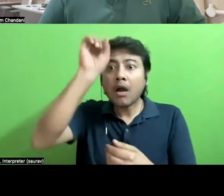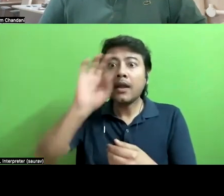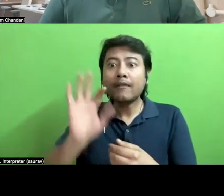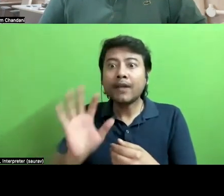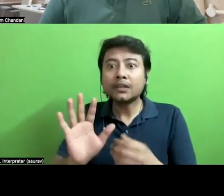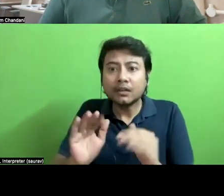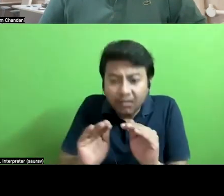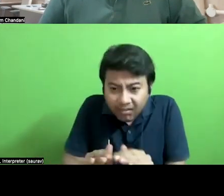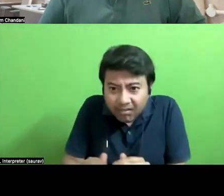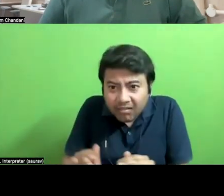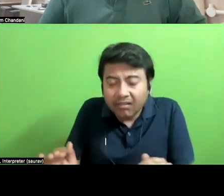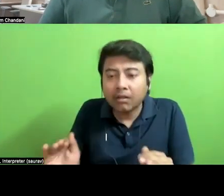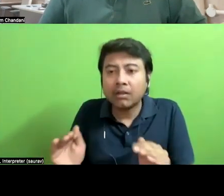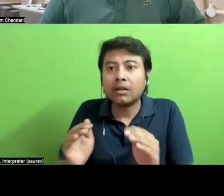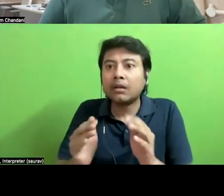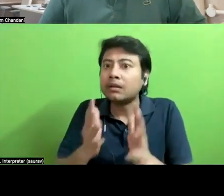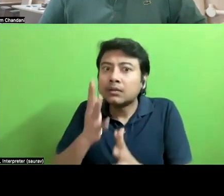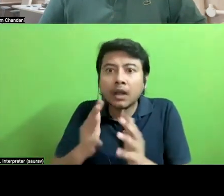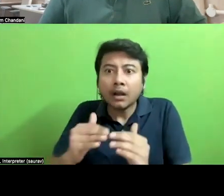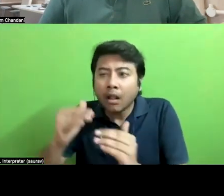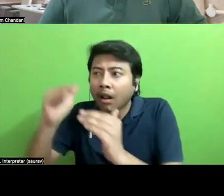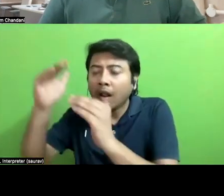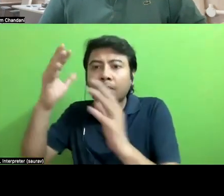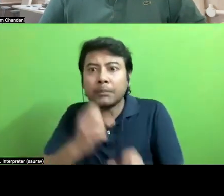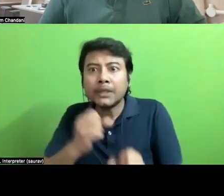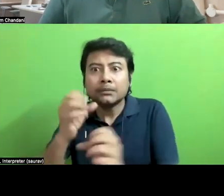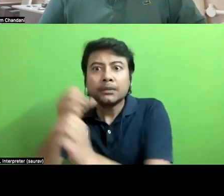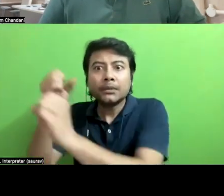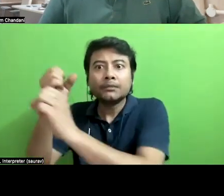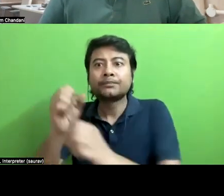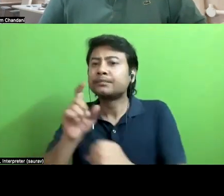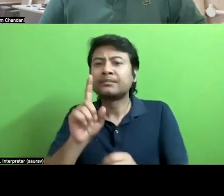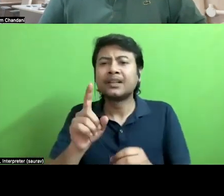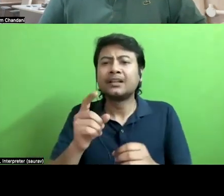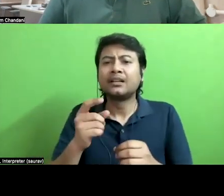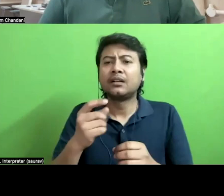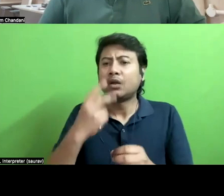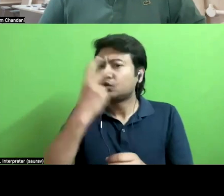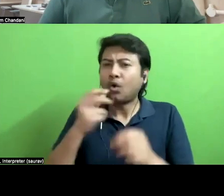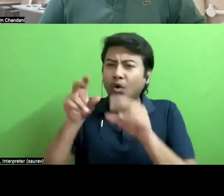We're not trying to say speaking is a problem. So there are a lot of oral deaf, and I'm glad that